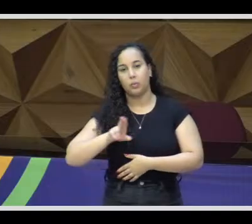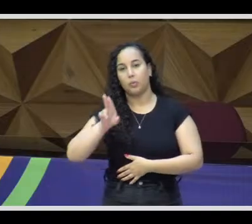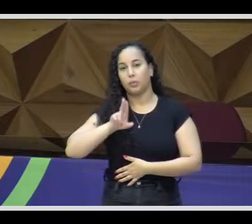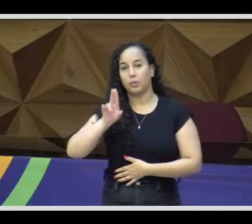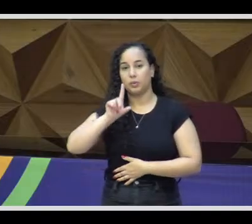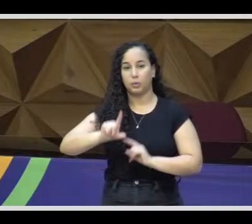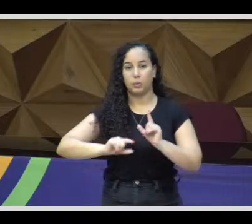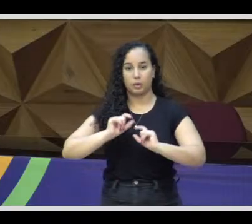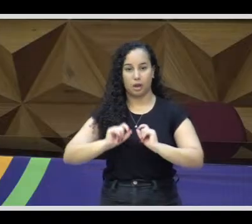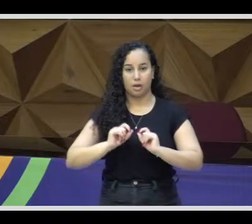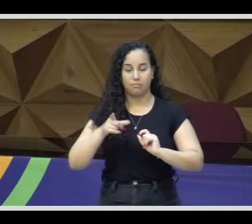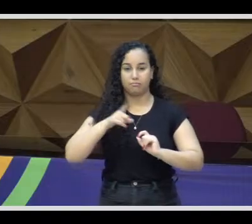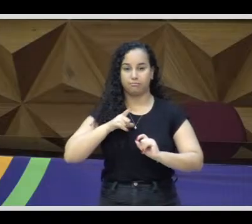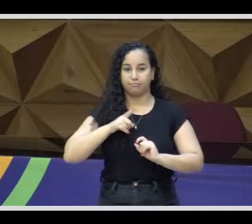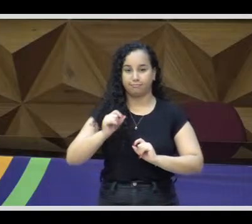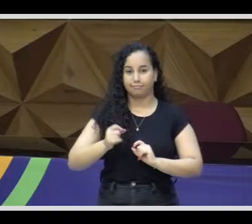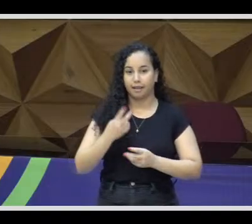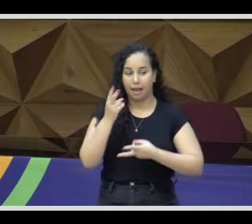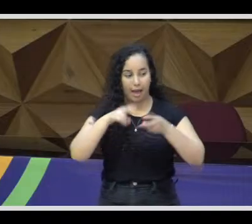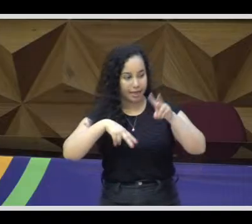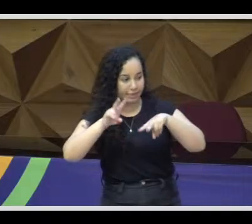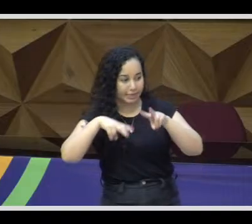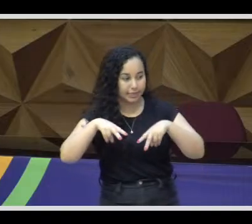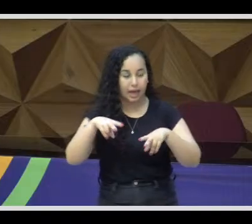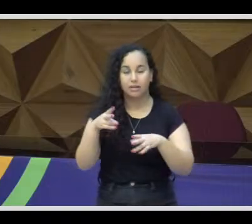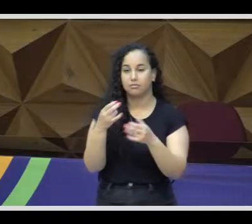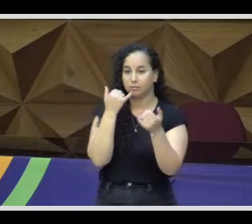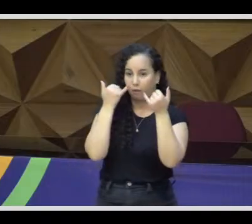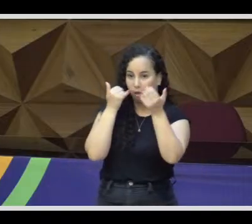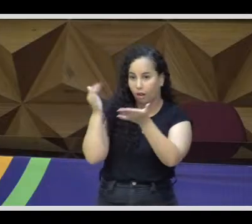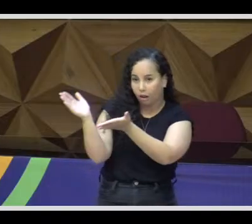also cluster analysis, secondary data, official data.